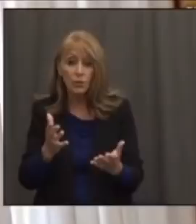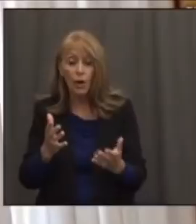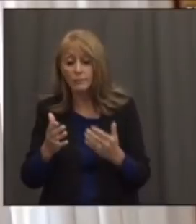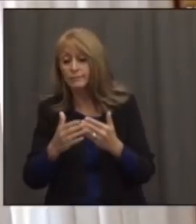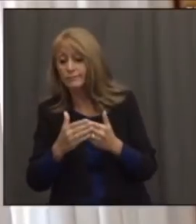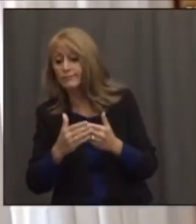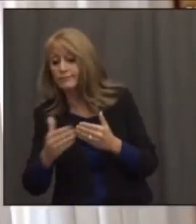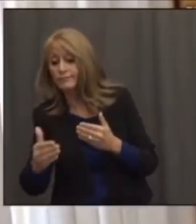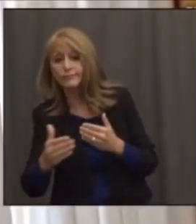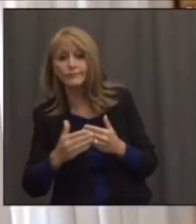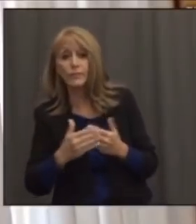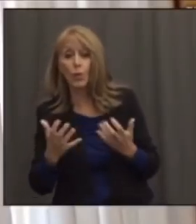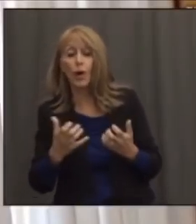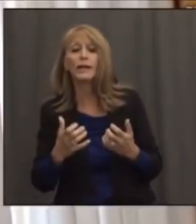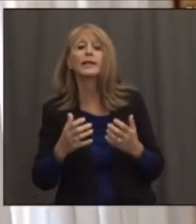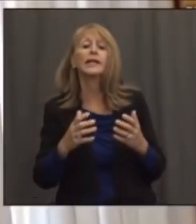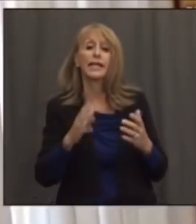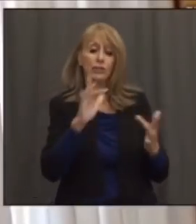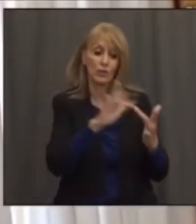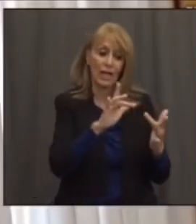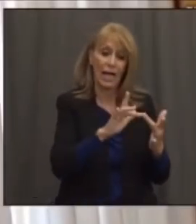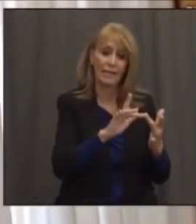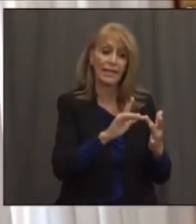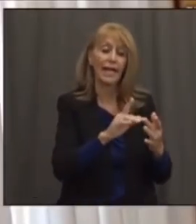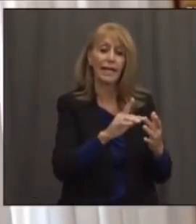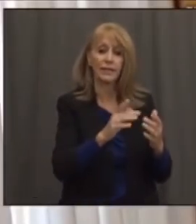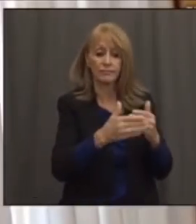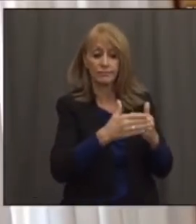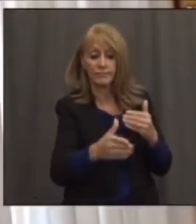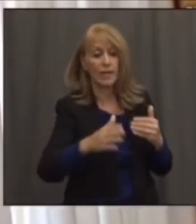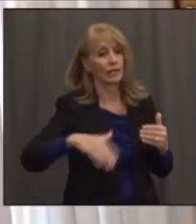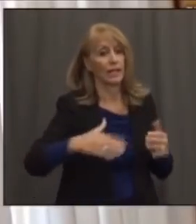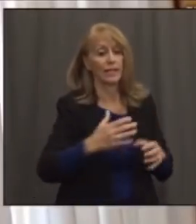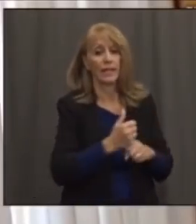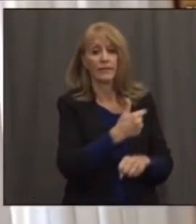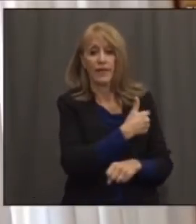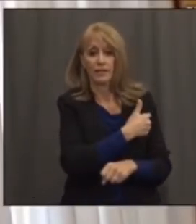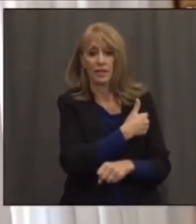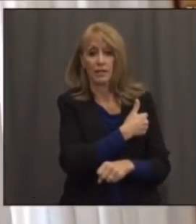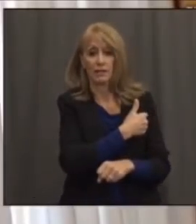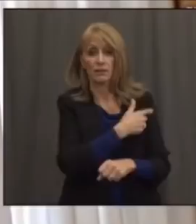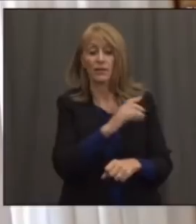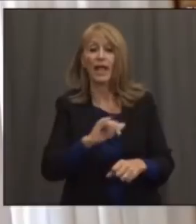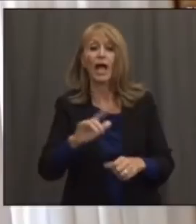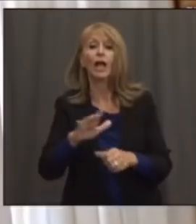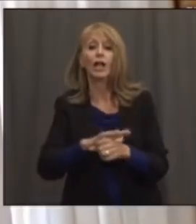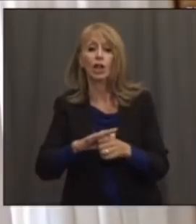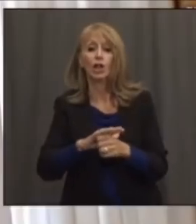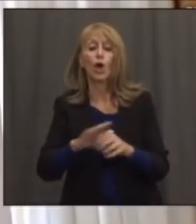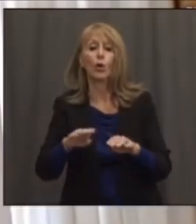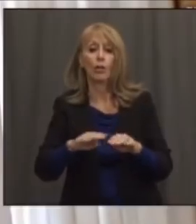point, to get out to the remaining people who have not been vaccinated. And that partnership at the local level will continue.